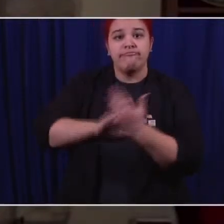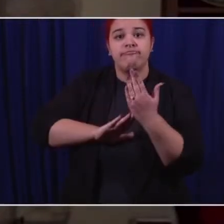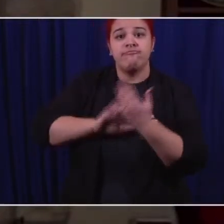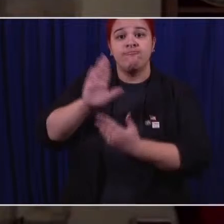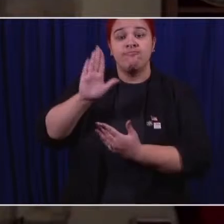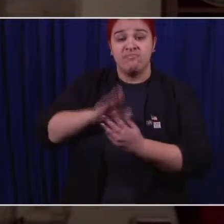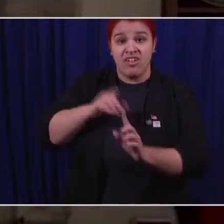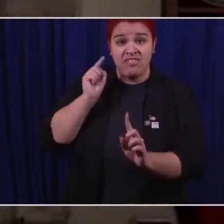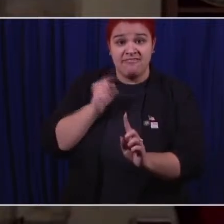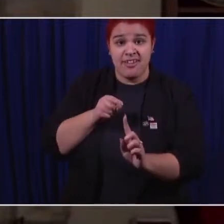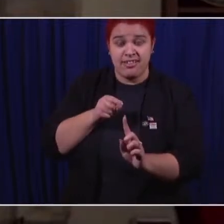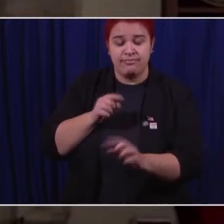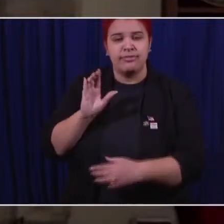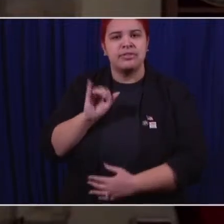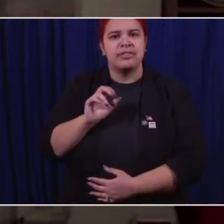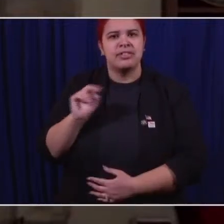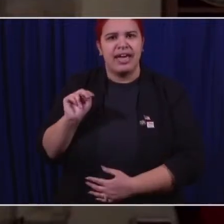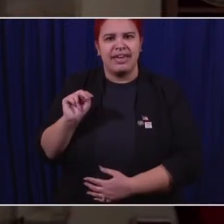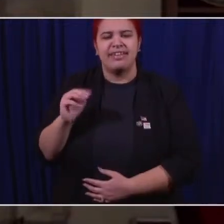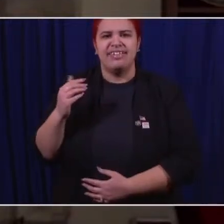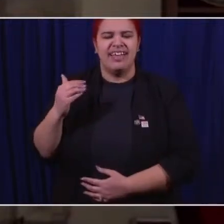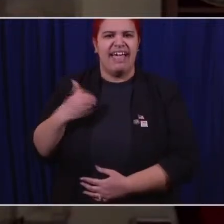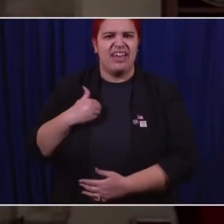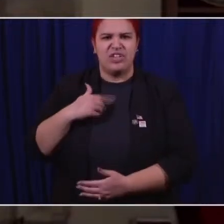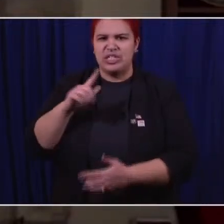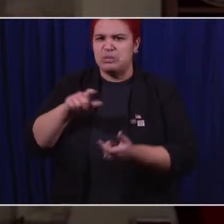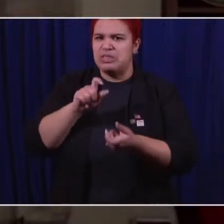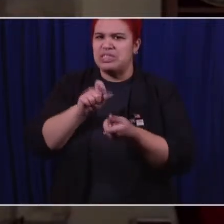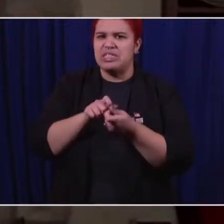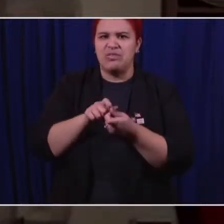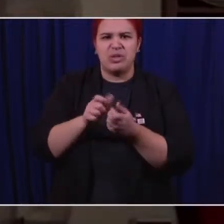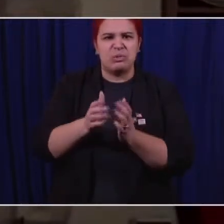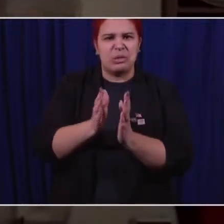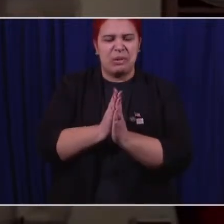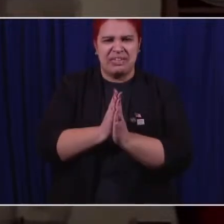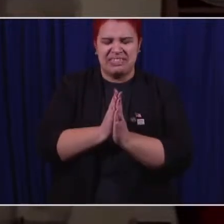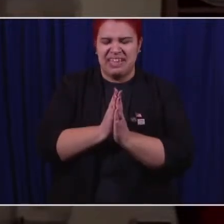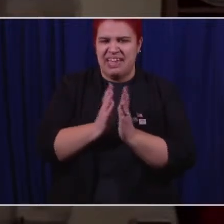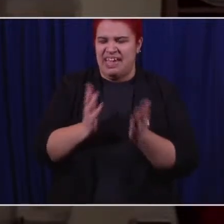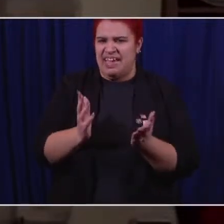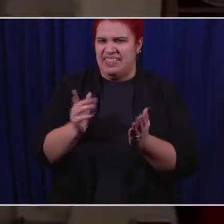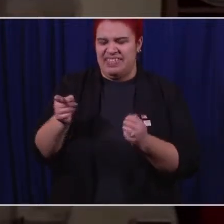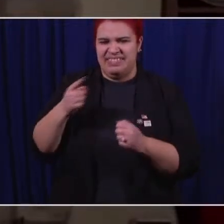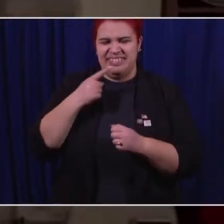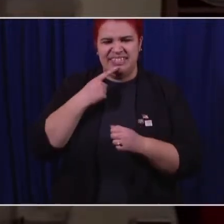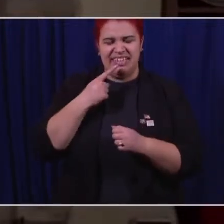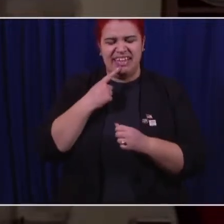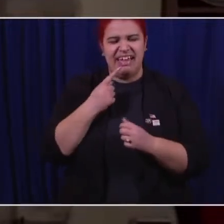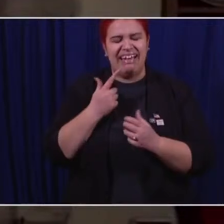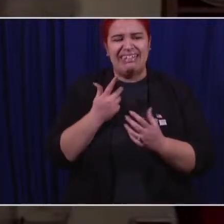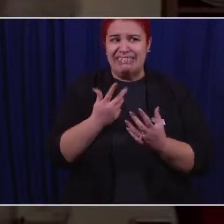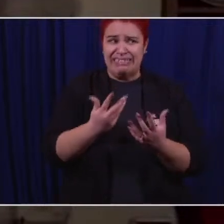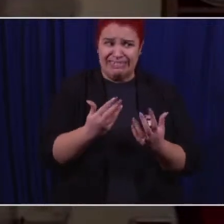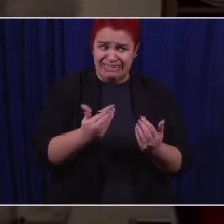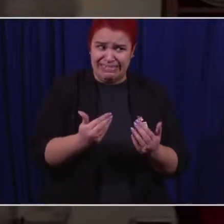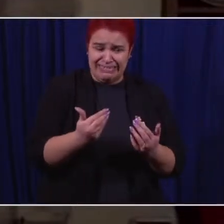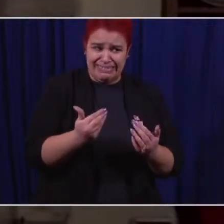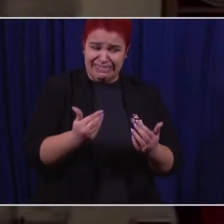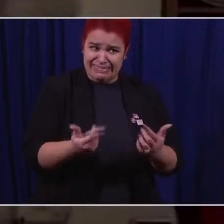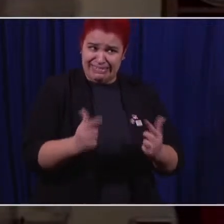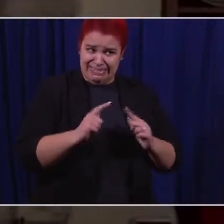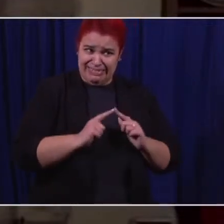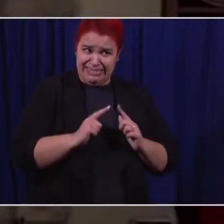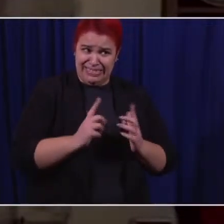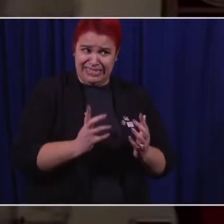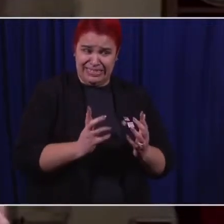very specific request. Can we start a little bit? Can we start a little bit? And so